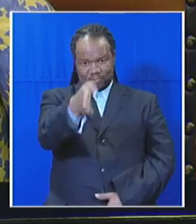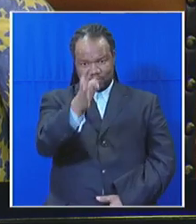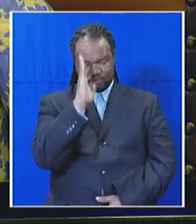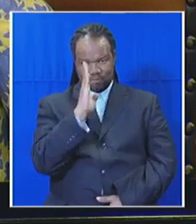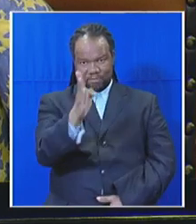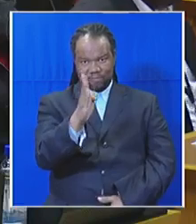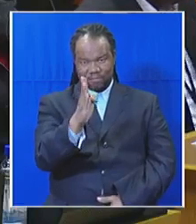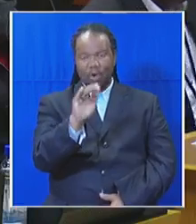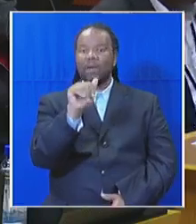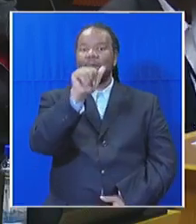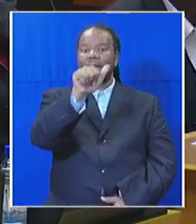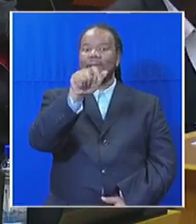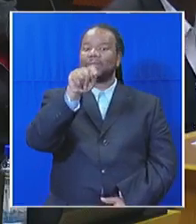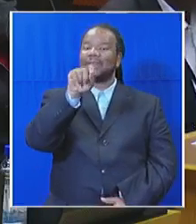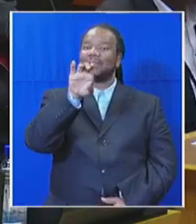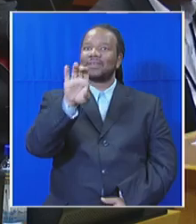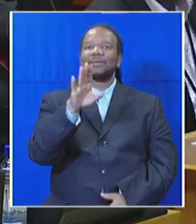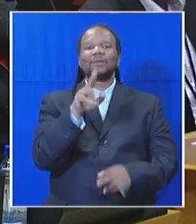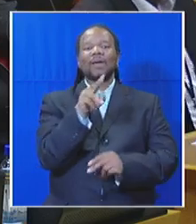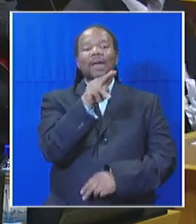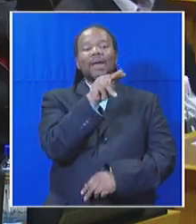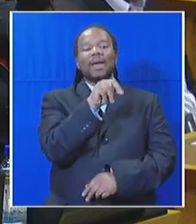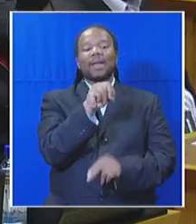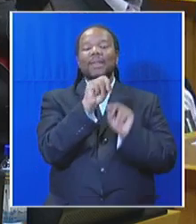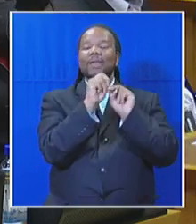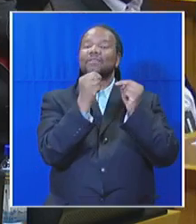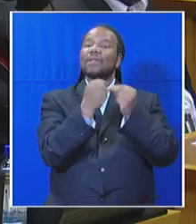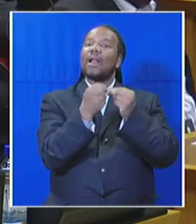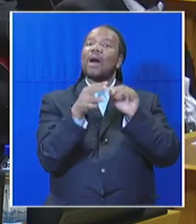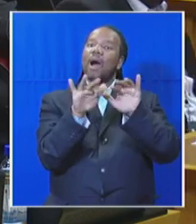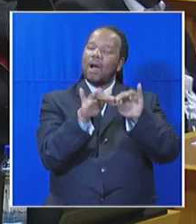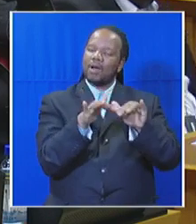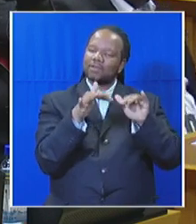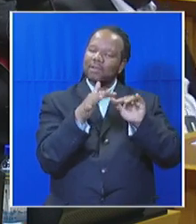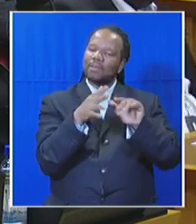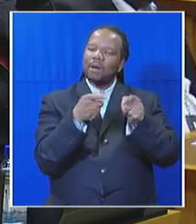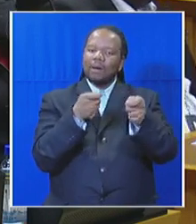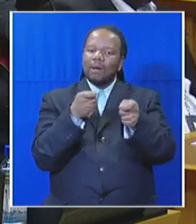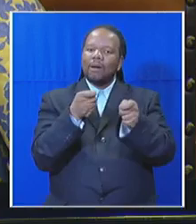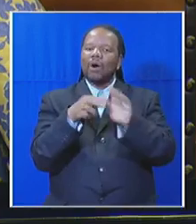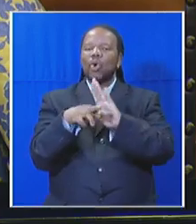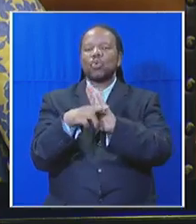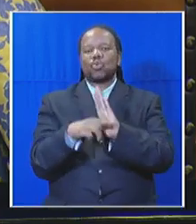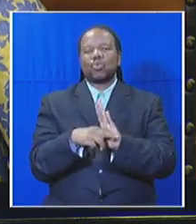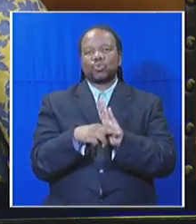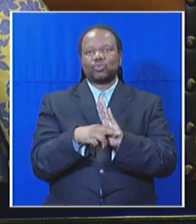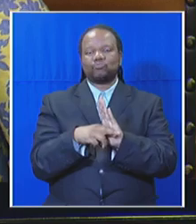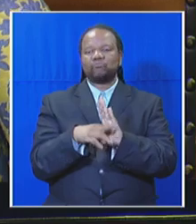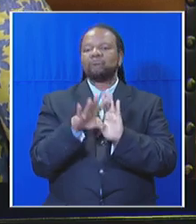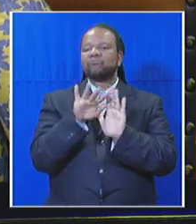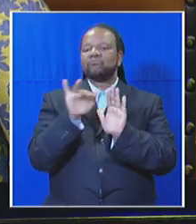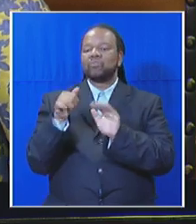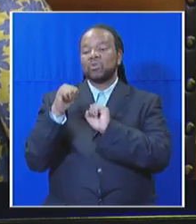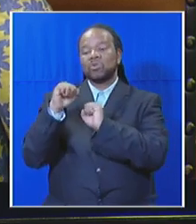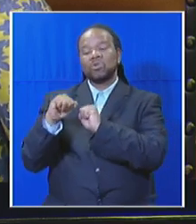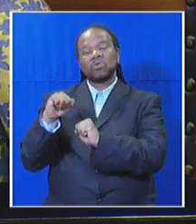ATC. The National Assembly is governed in terms of the rules. Honorable Gadi. That agreement cannot overrule